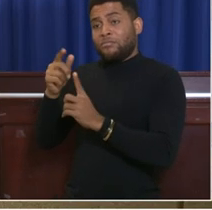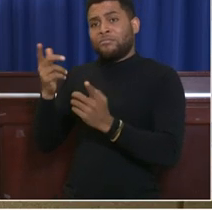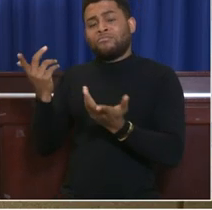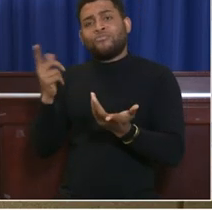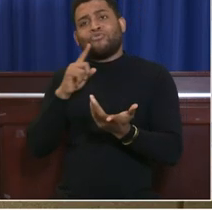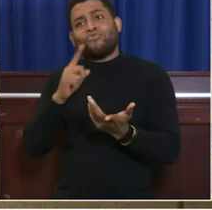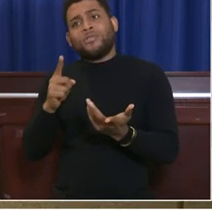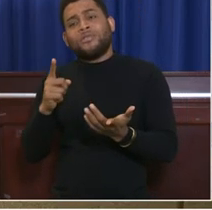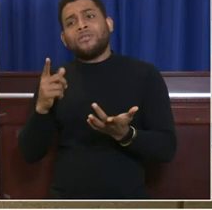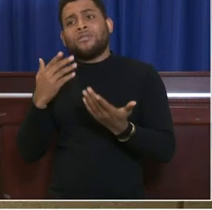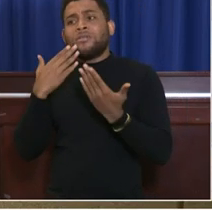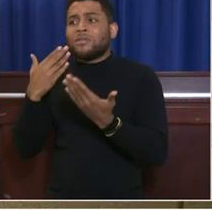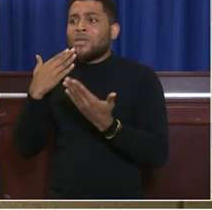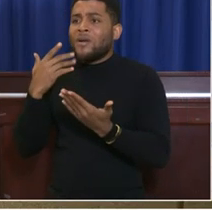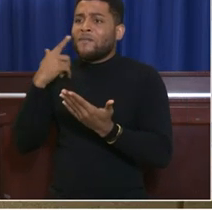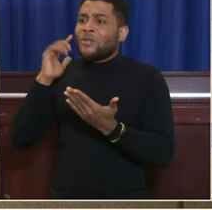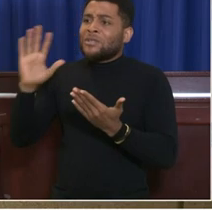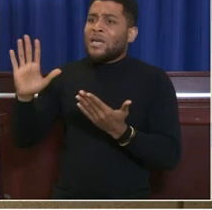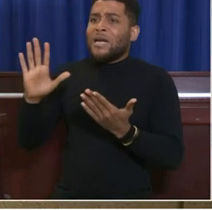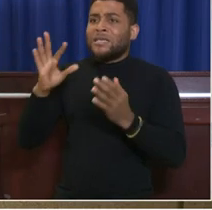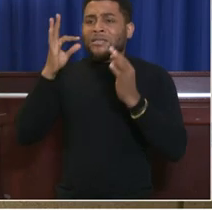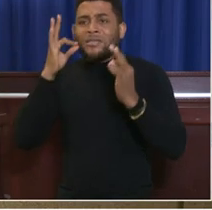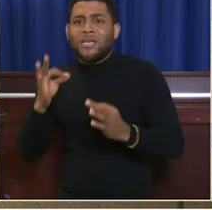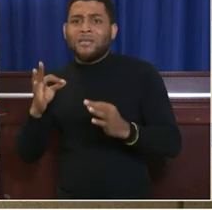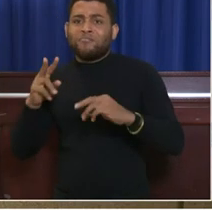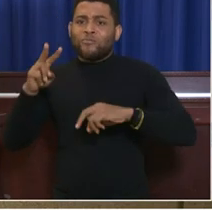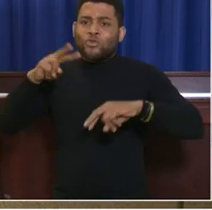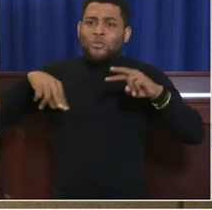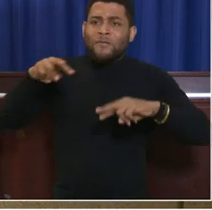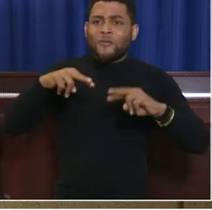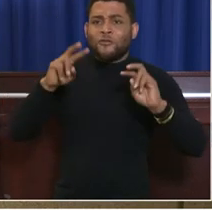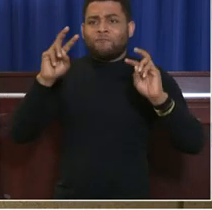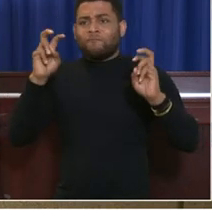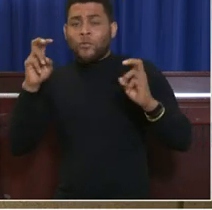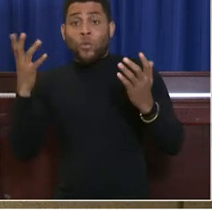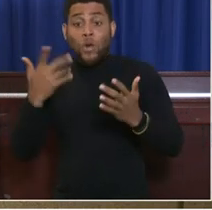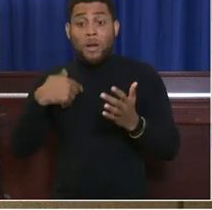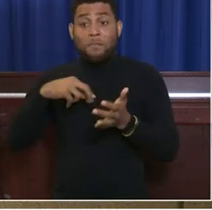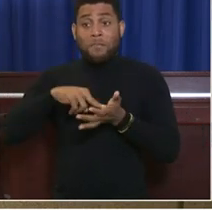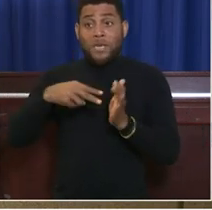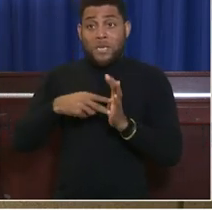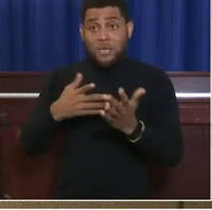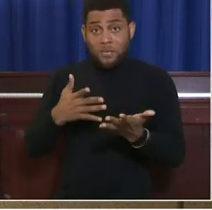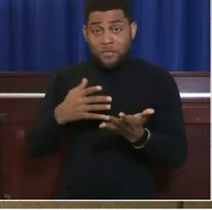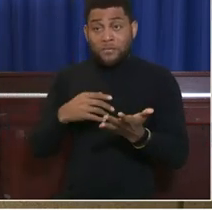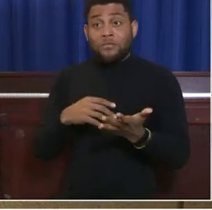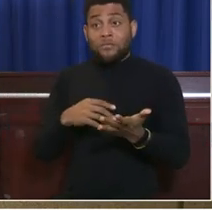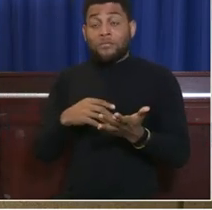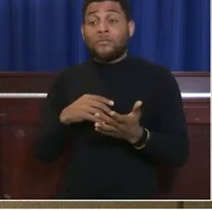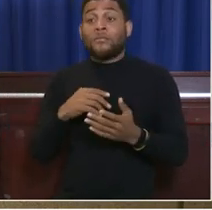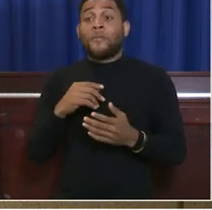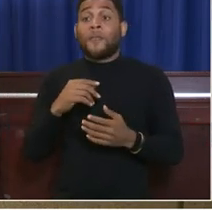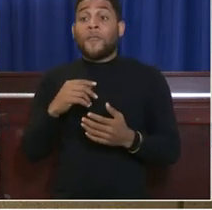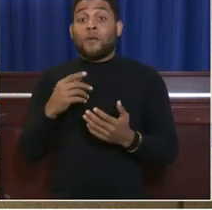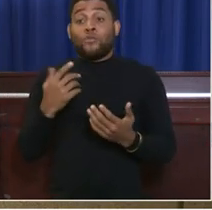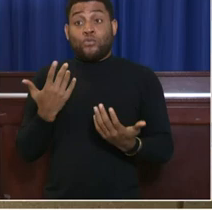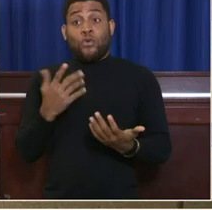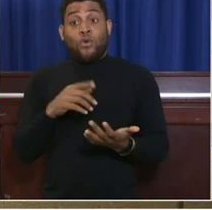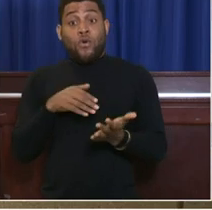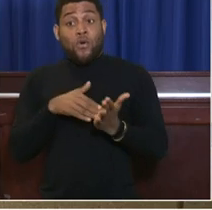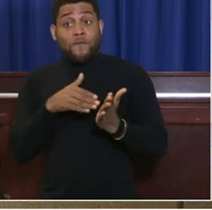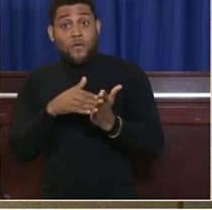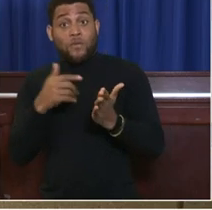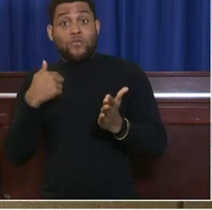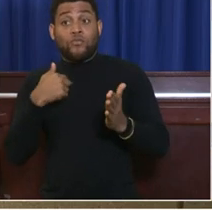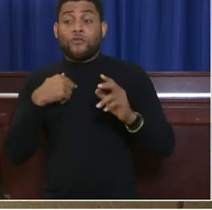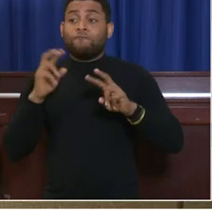it isn't. And frequently I'm in the community talking about, and I'm talking in our CJCC, and I'm talking